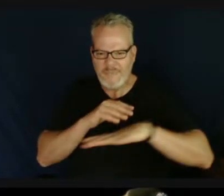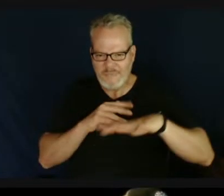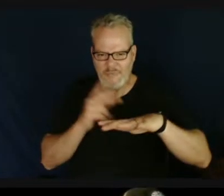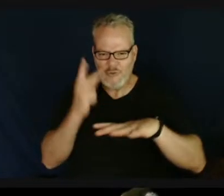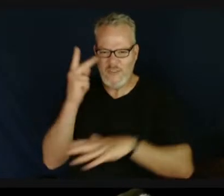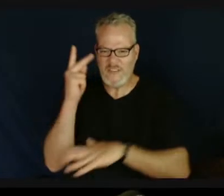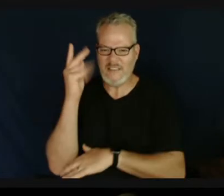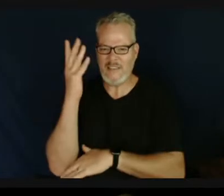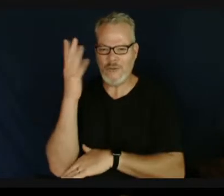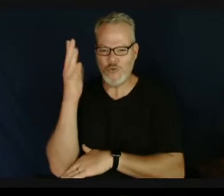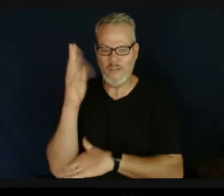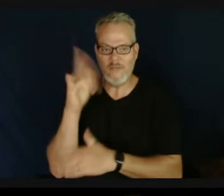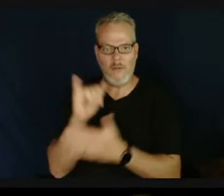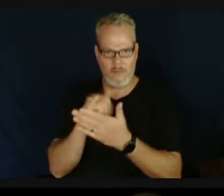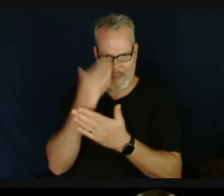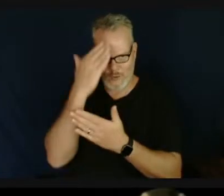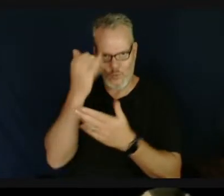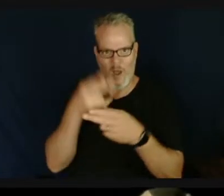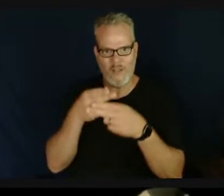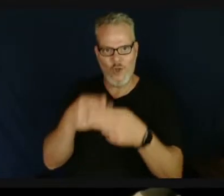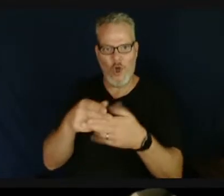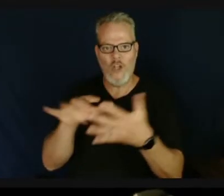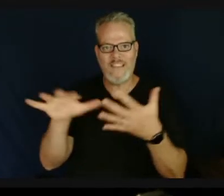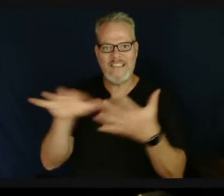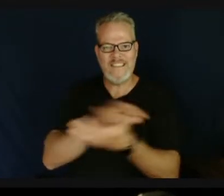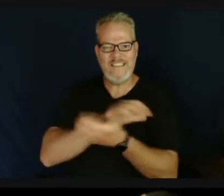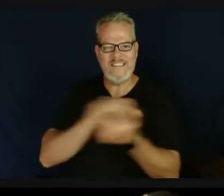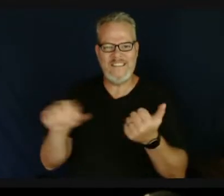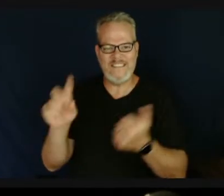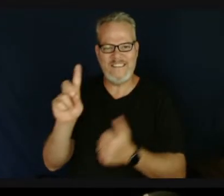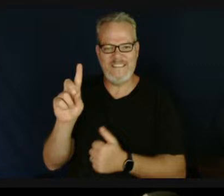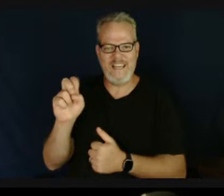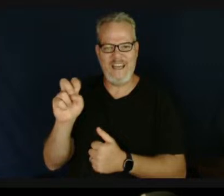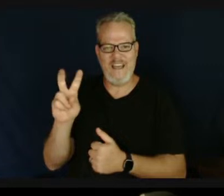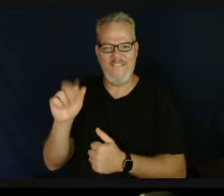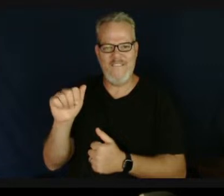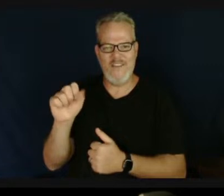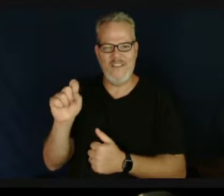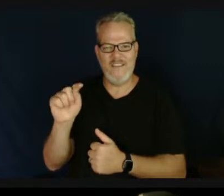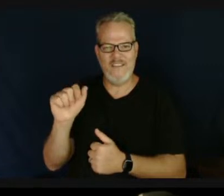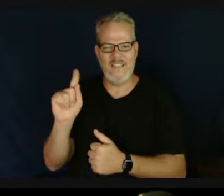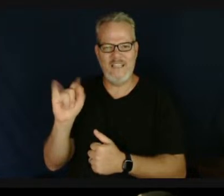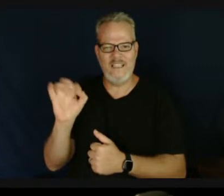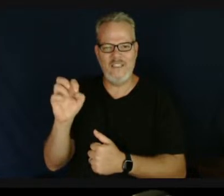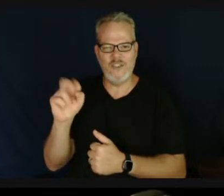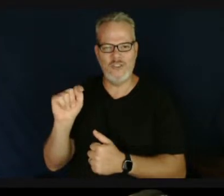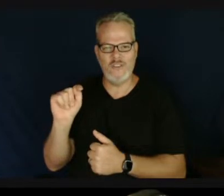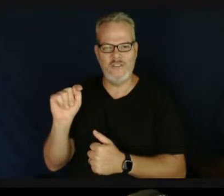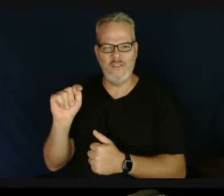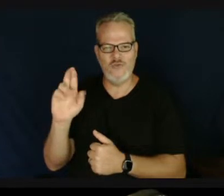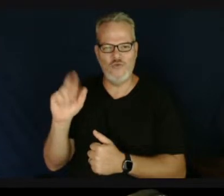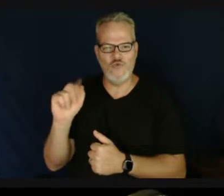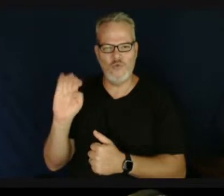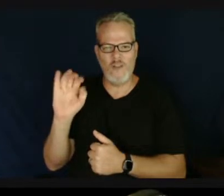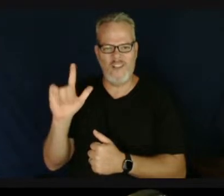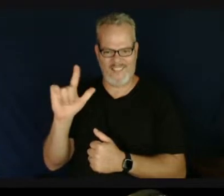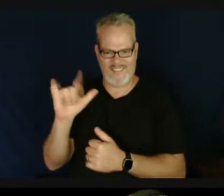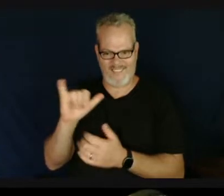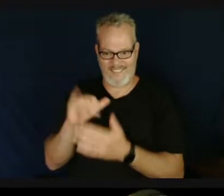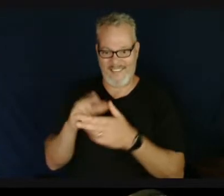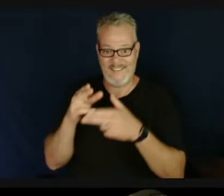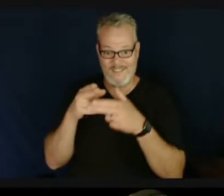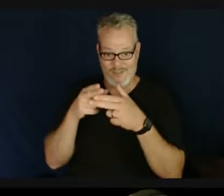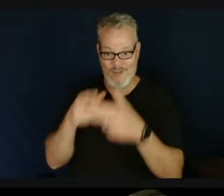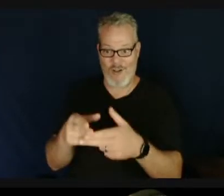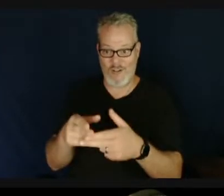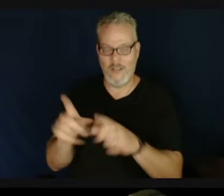why it was called Devastation Trail originally, before all the leaves grew back and everything recovered, which is why it could also be thought of as a